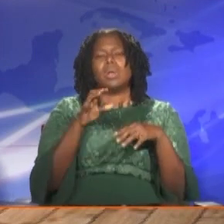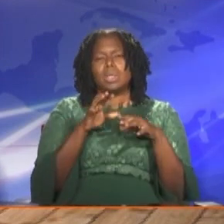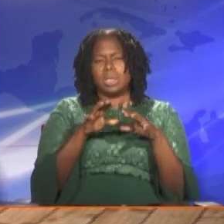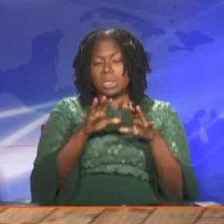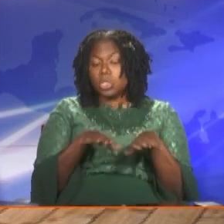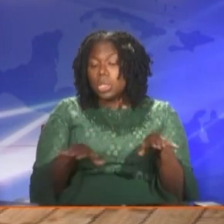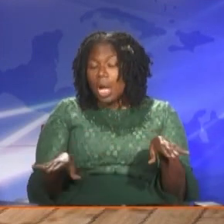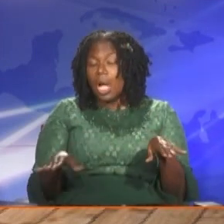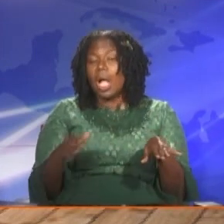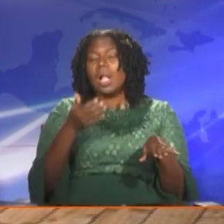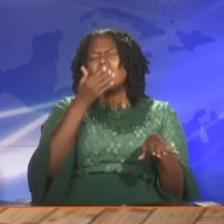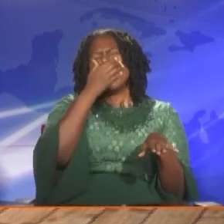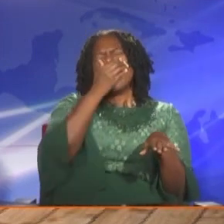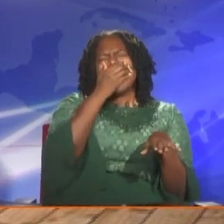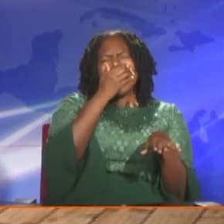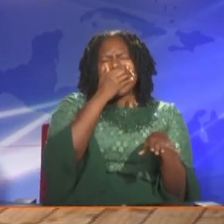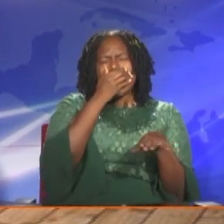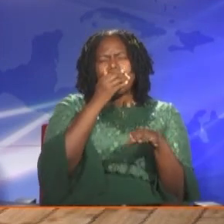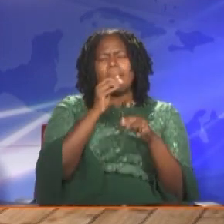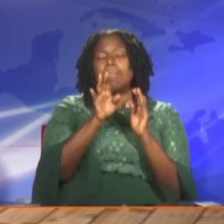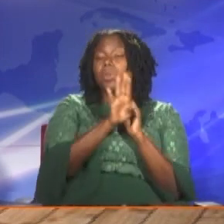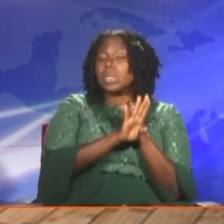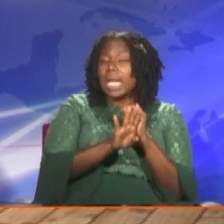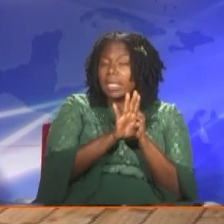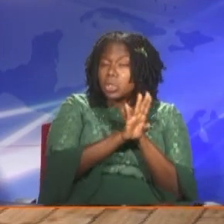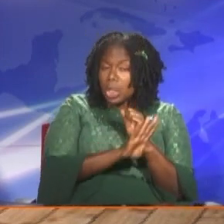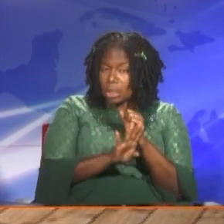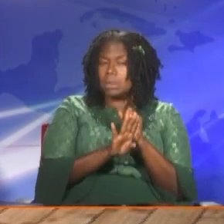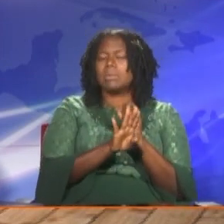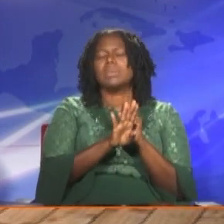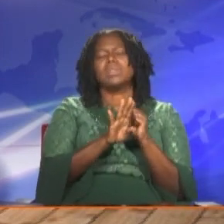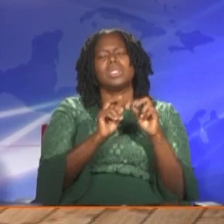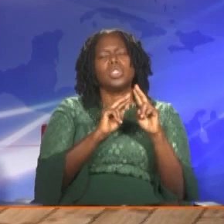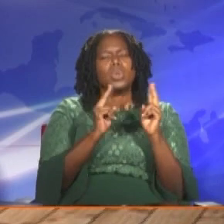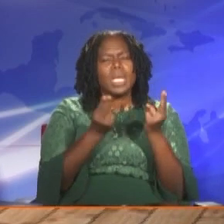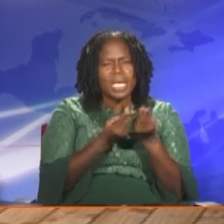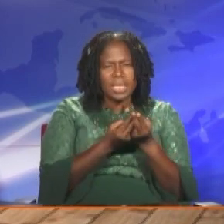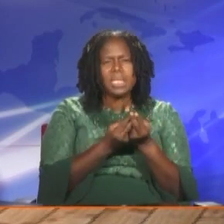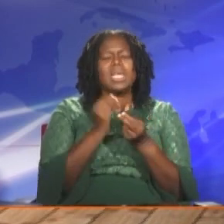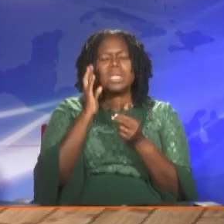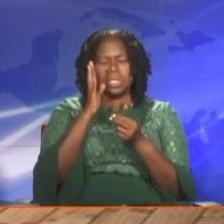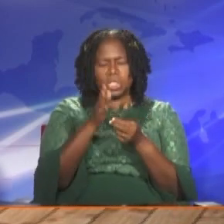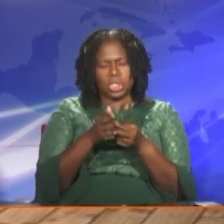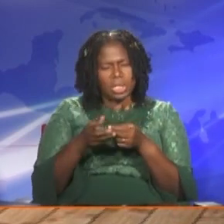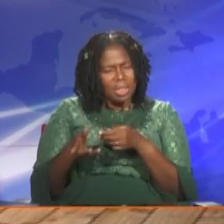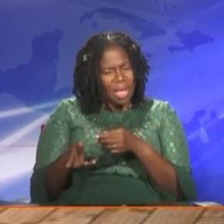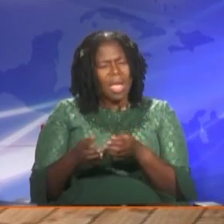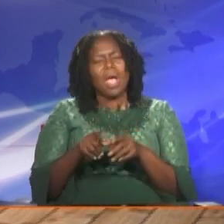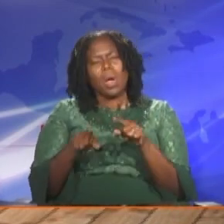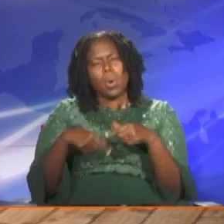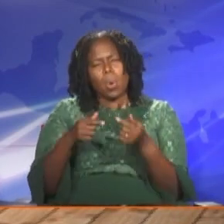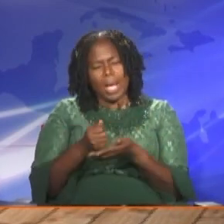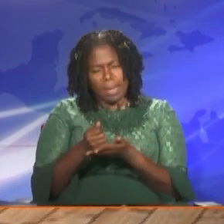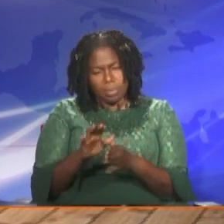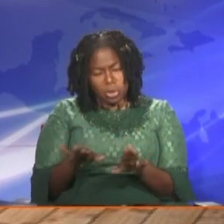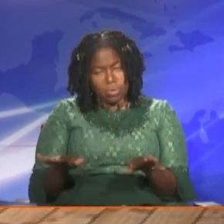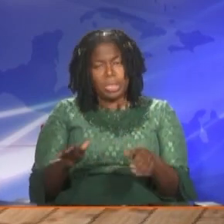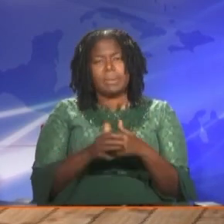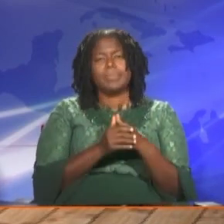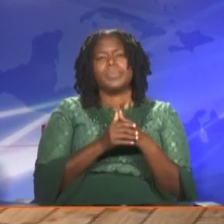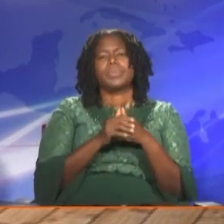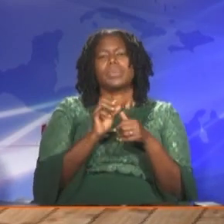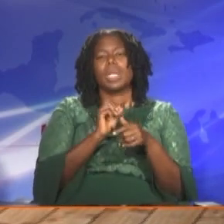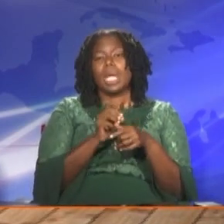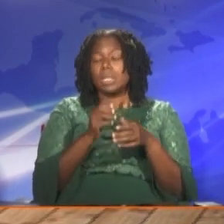of National Security, with respect to children in arms and ammunition, drugs, etc. The Child Protection Unit of